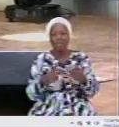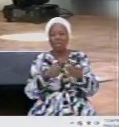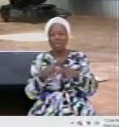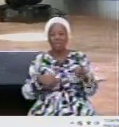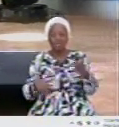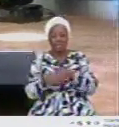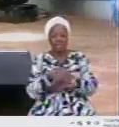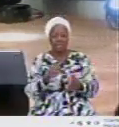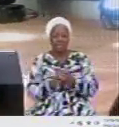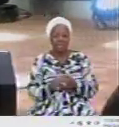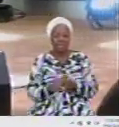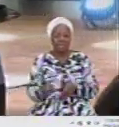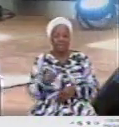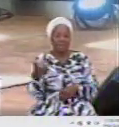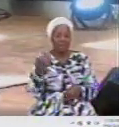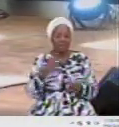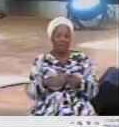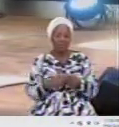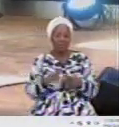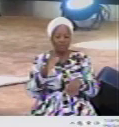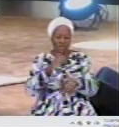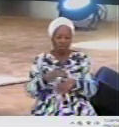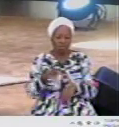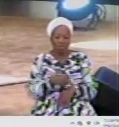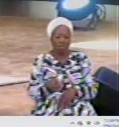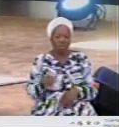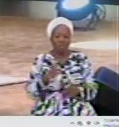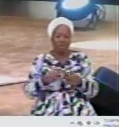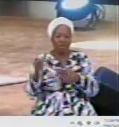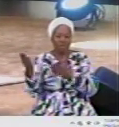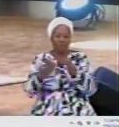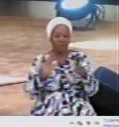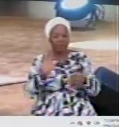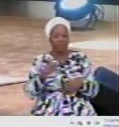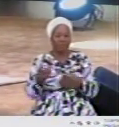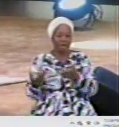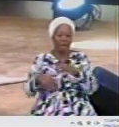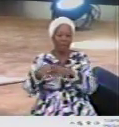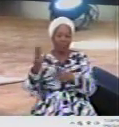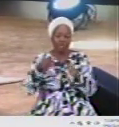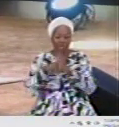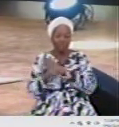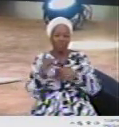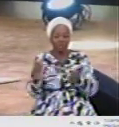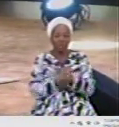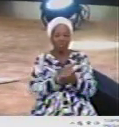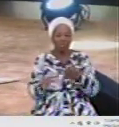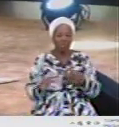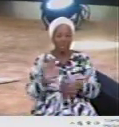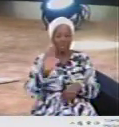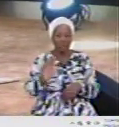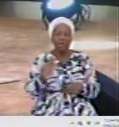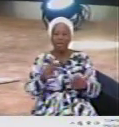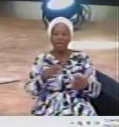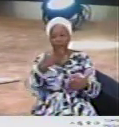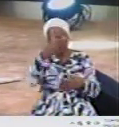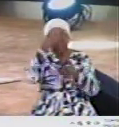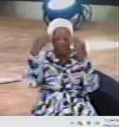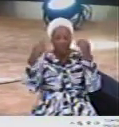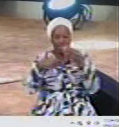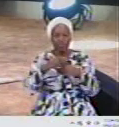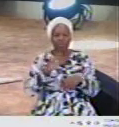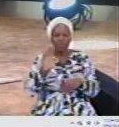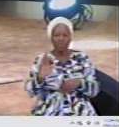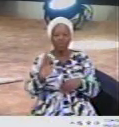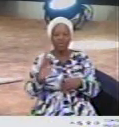to touch him, bring him out, kill him, destroy him, forget about him, and